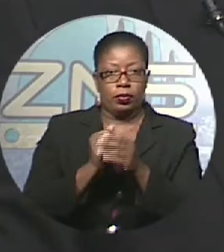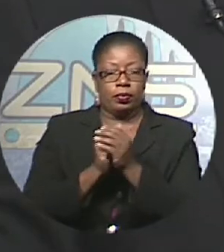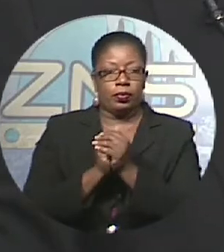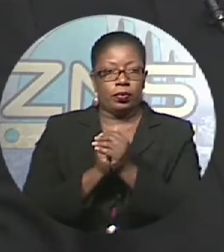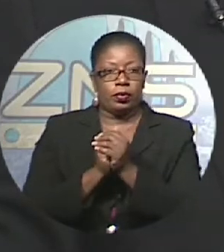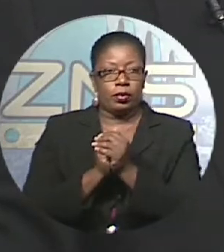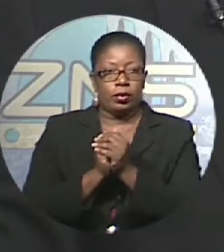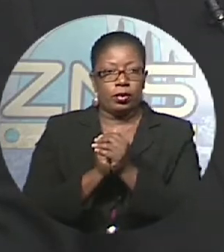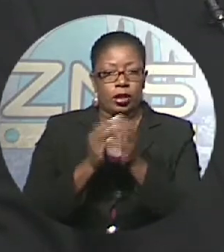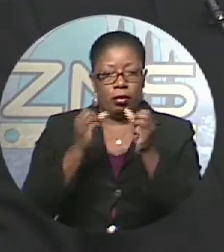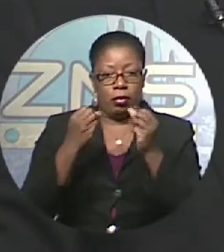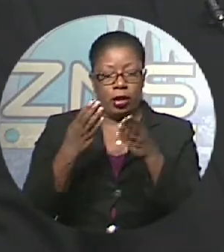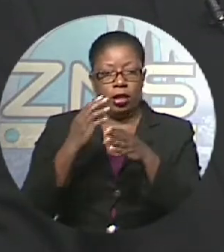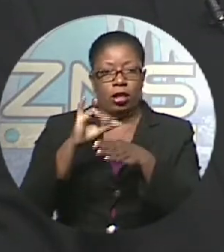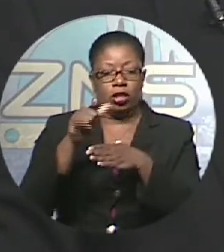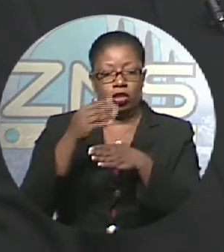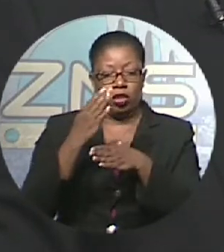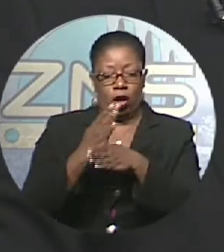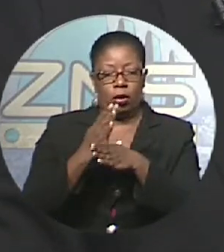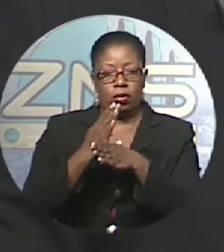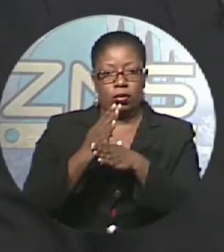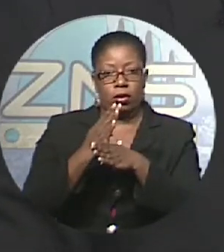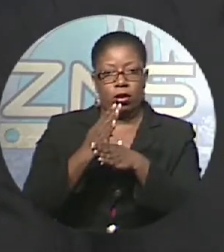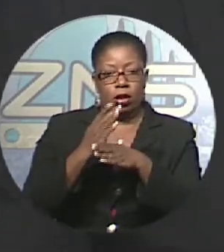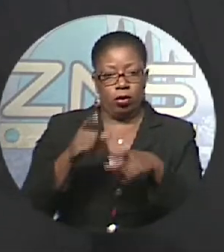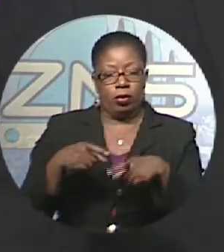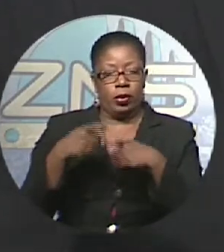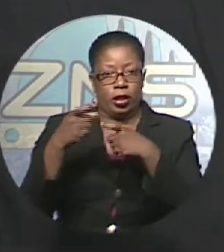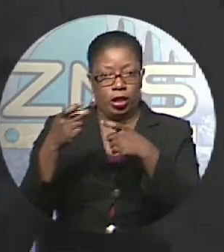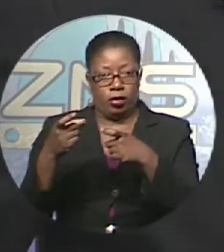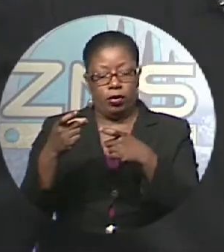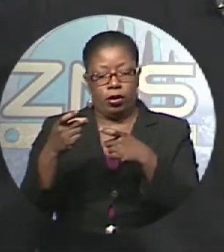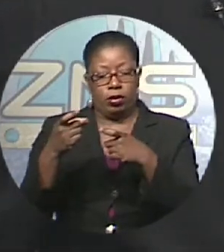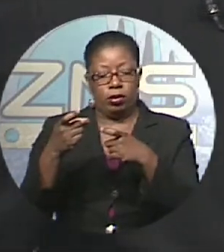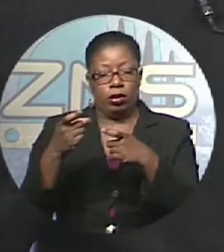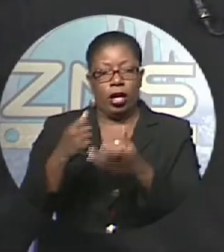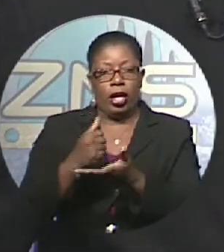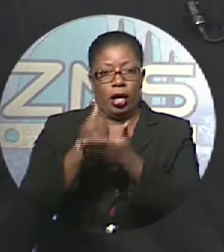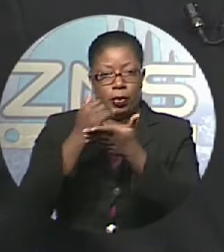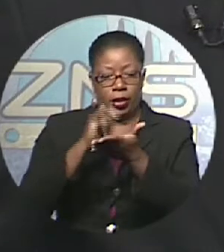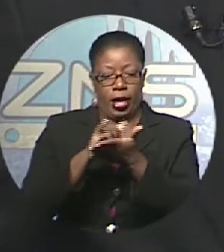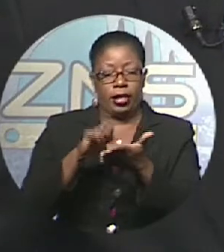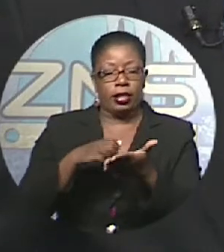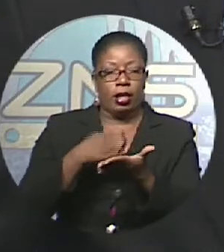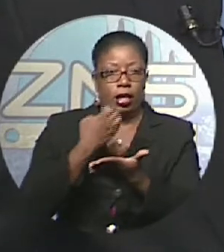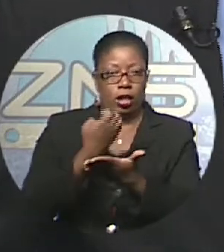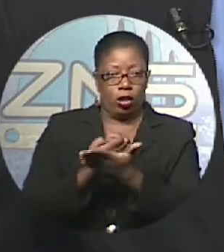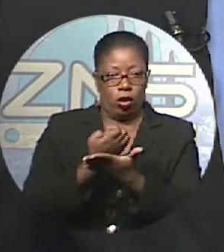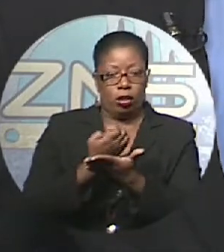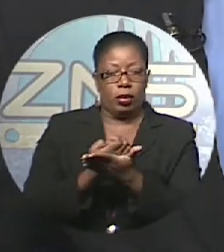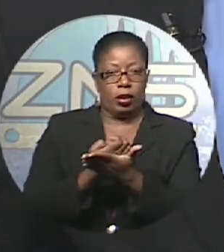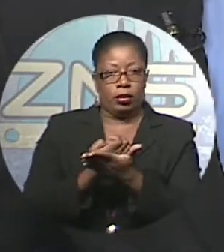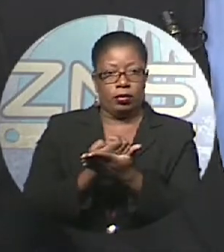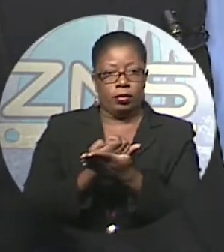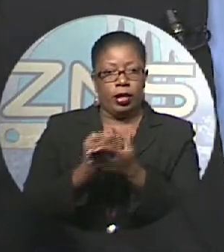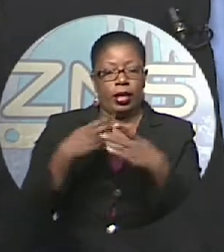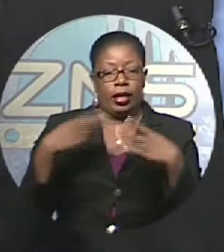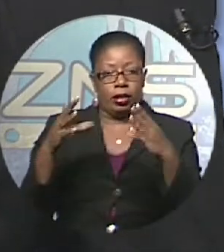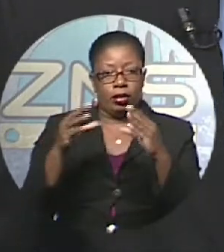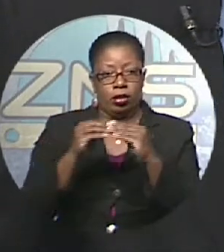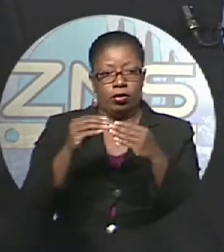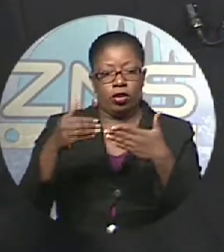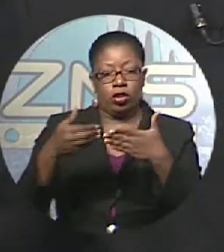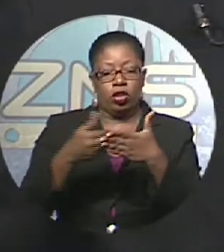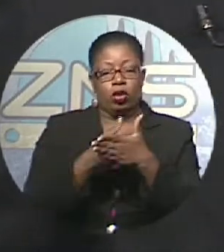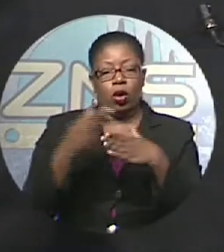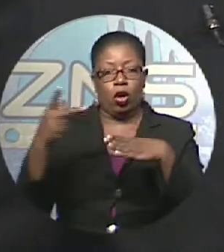community. A number of jobs will be provided, giving the economy a big boost. Today, a number of officials attended the groundbreaking ceremony for the new